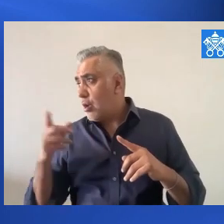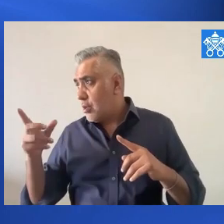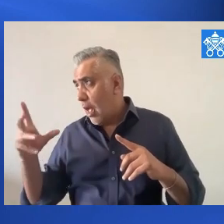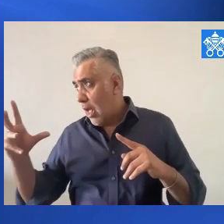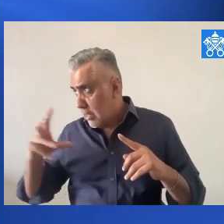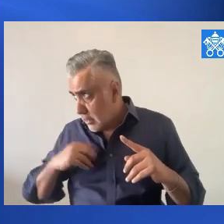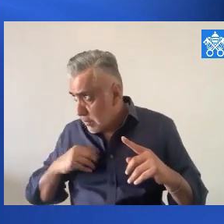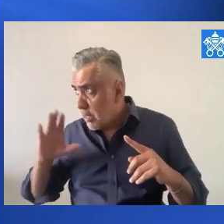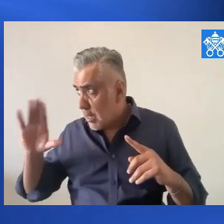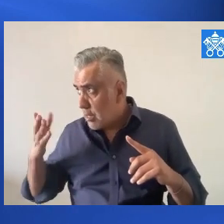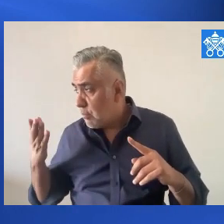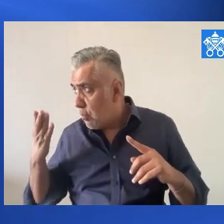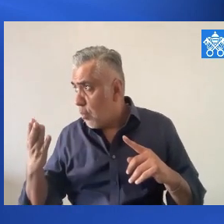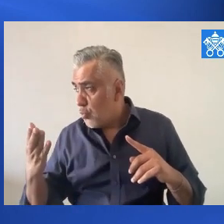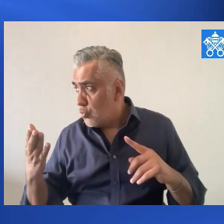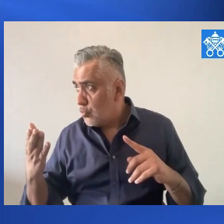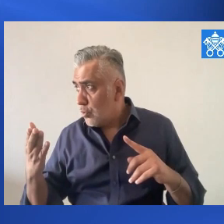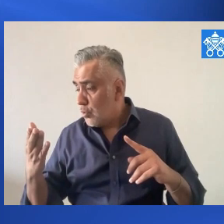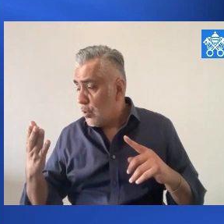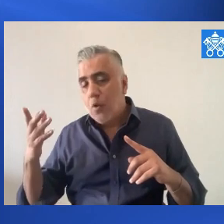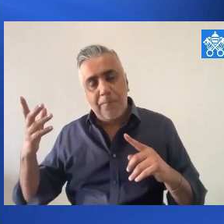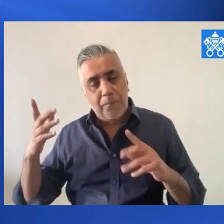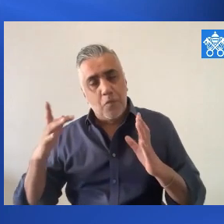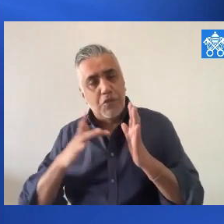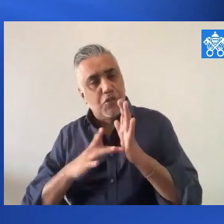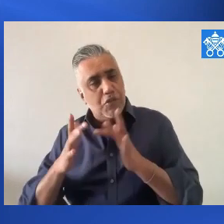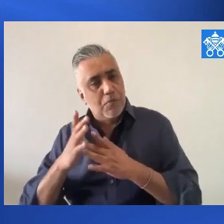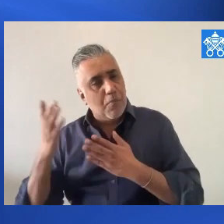that taking His proposal seriously,